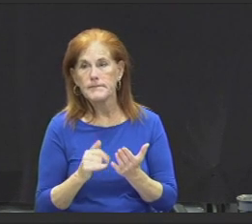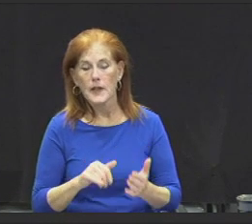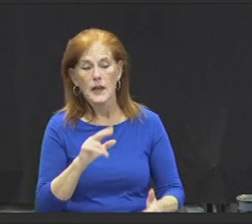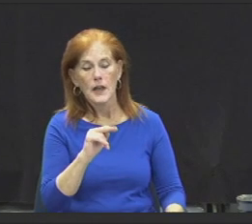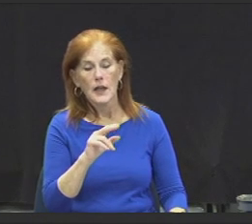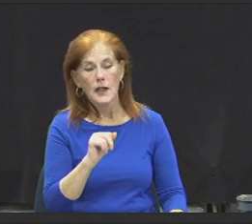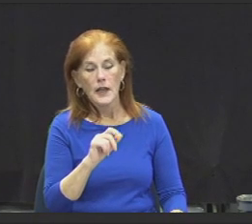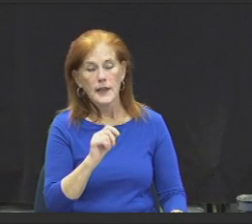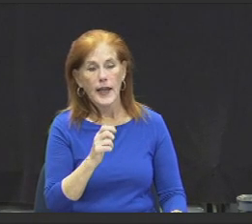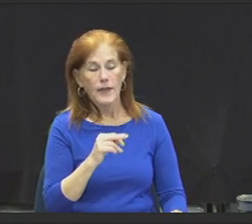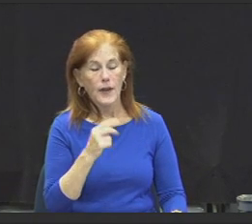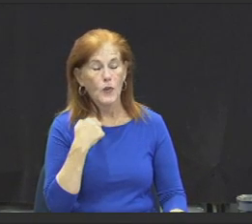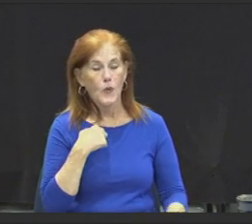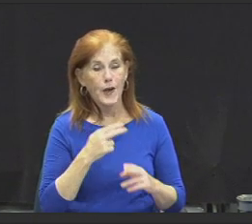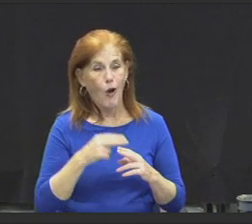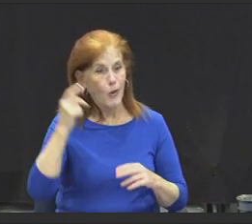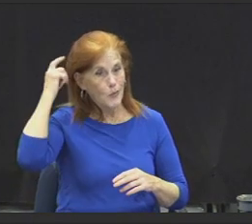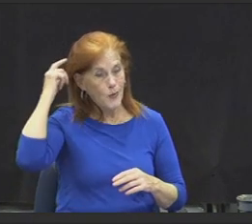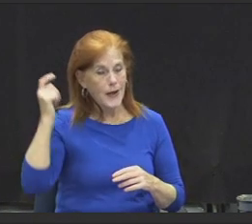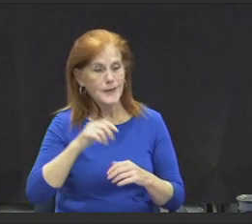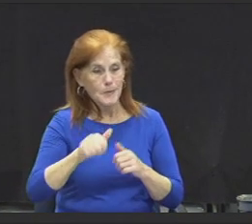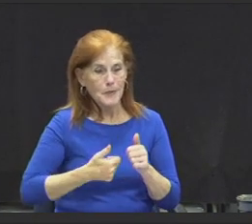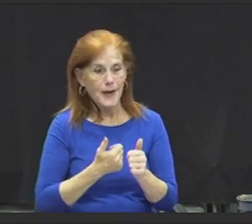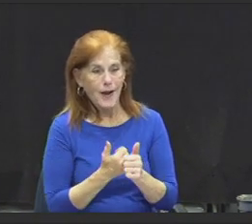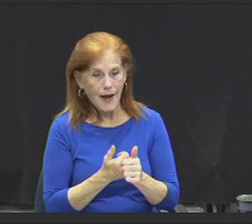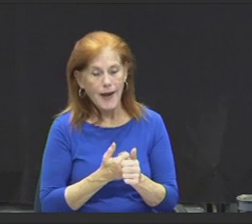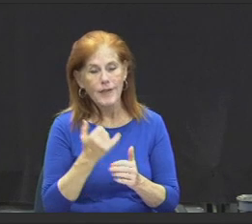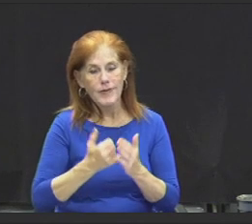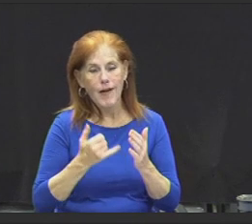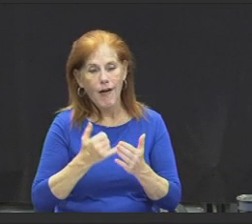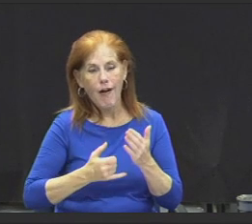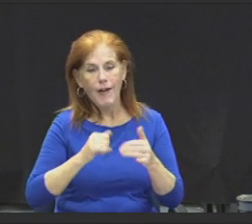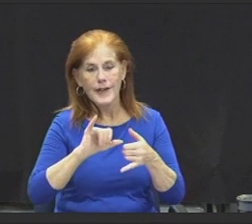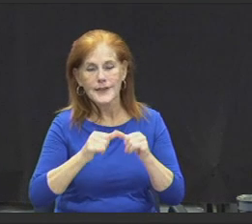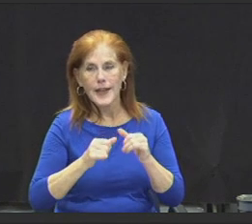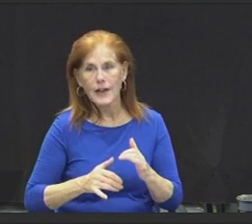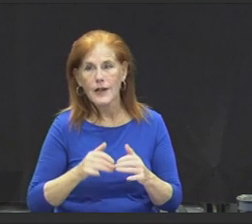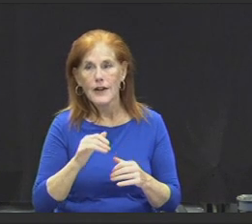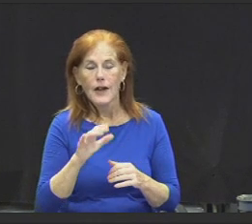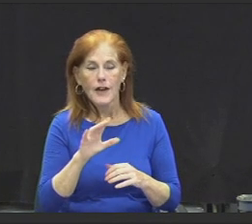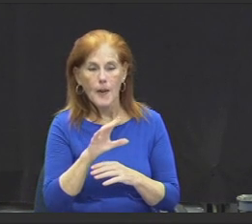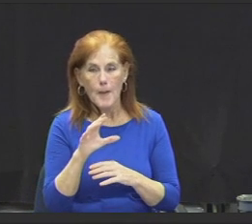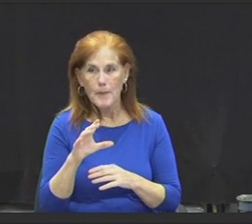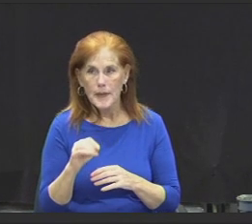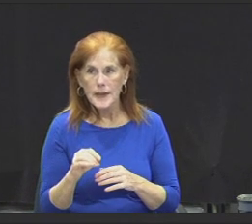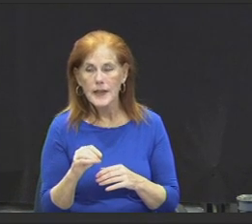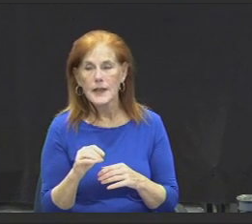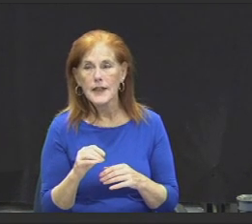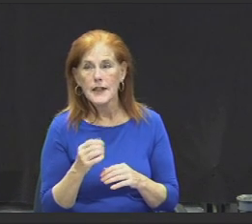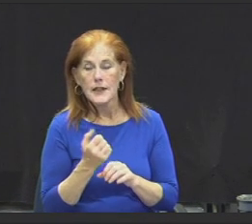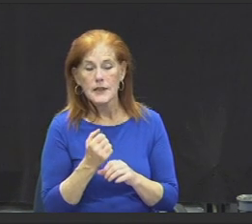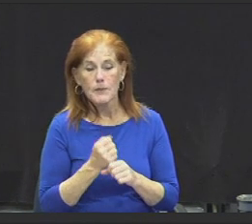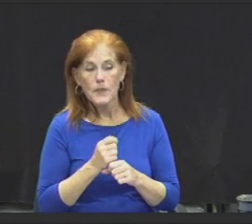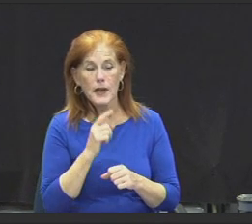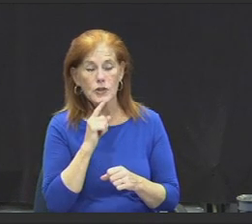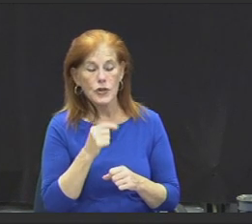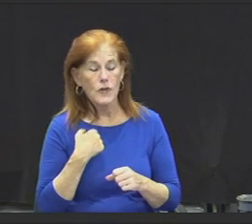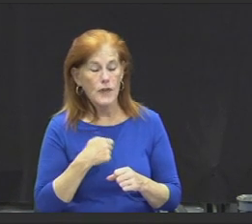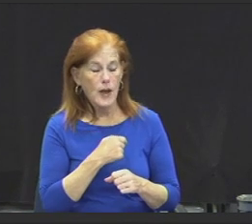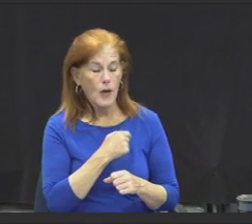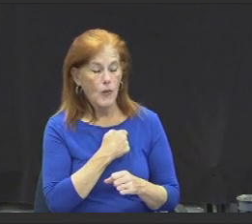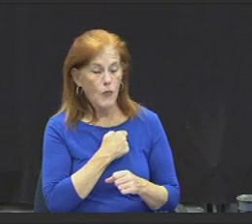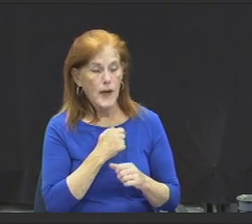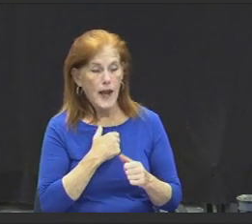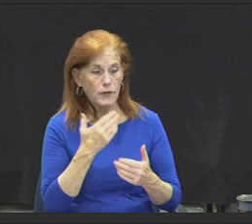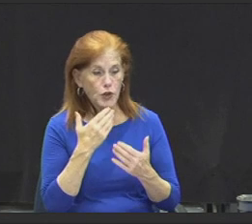really, the brains behind the landscape architect firm that has really helped ensure that we have great access throughout